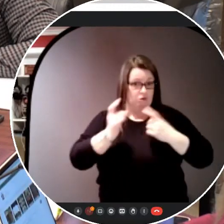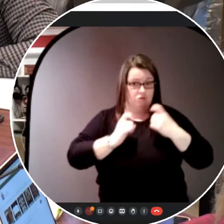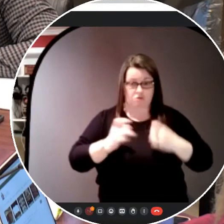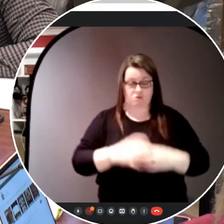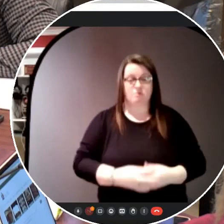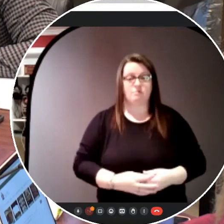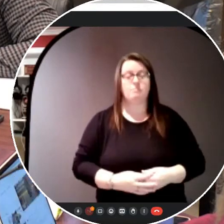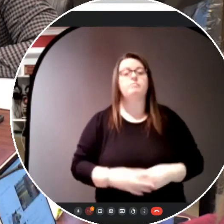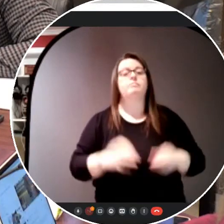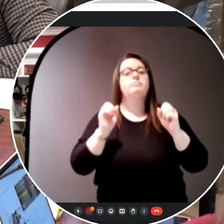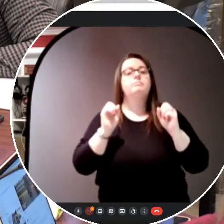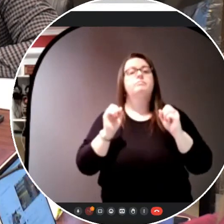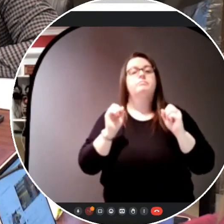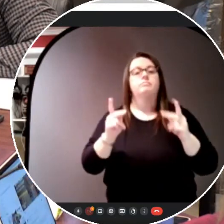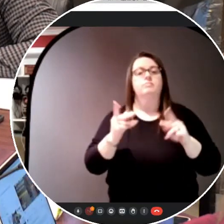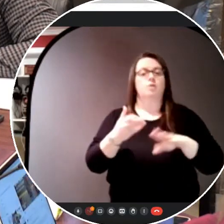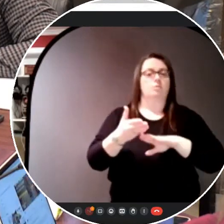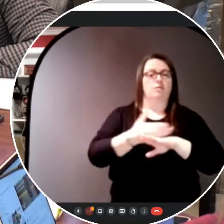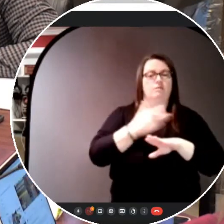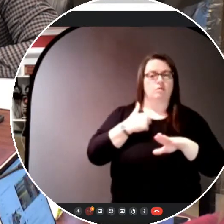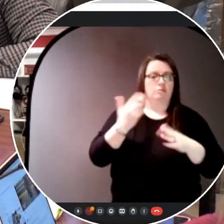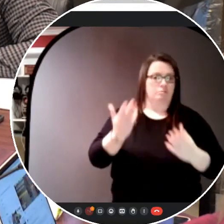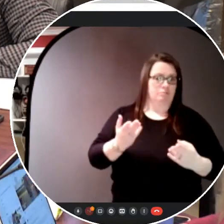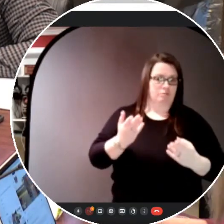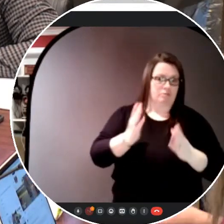Okay, just before I request a motion to adjourn,